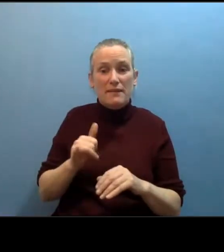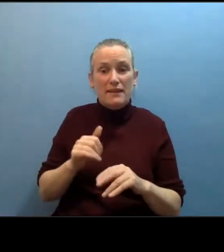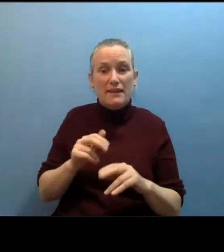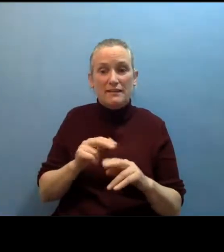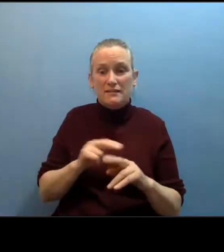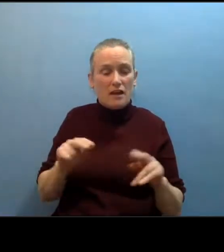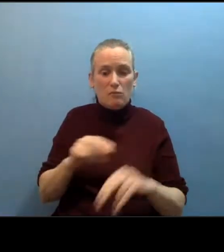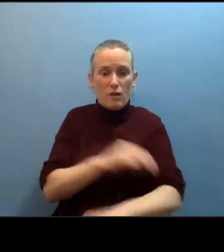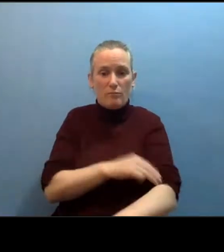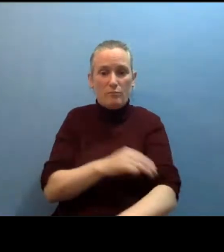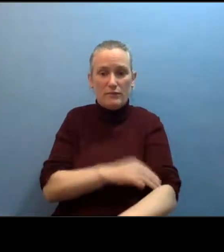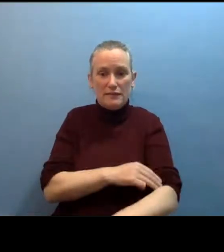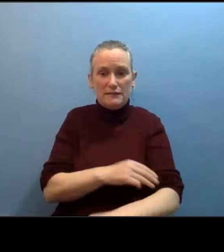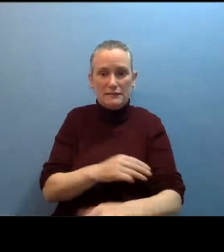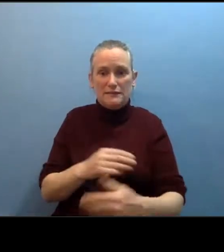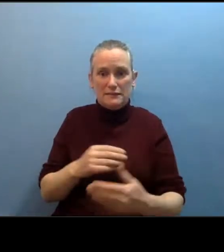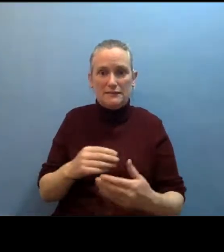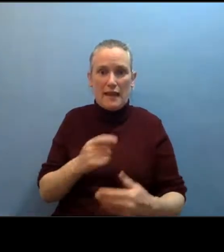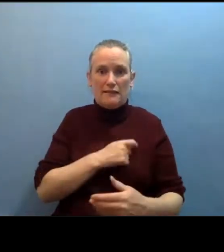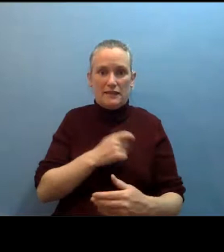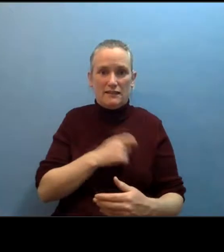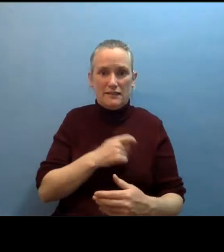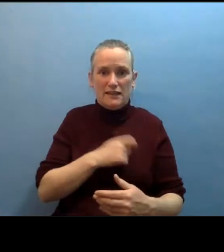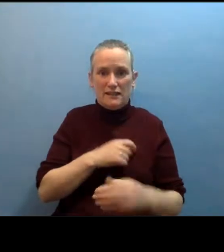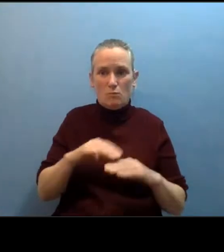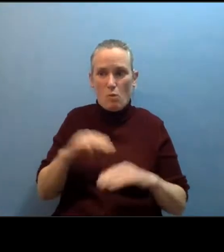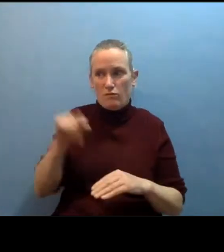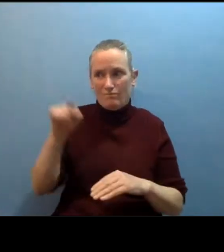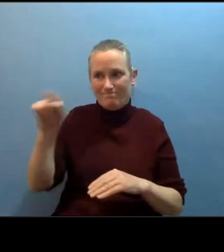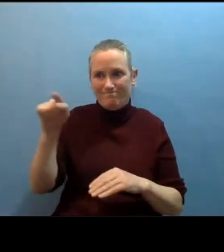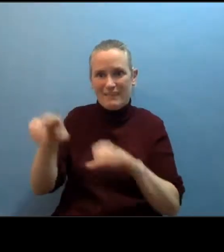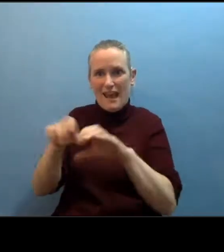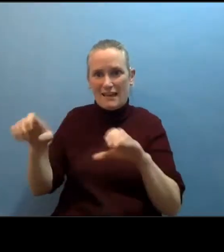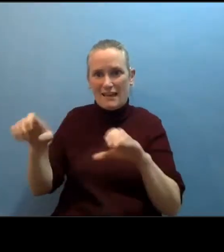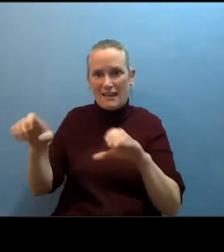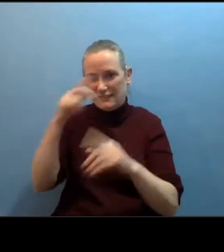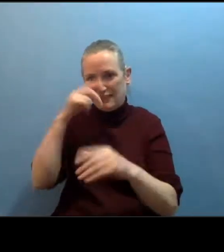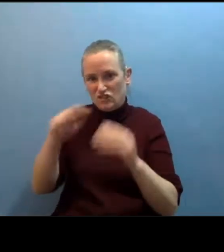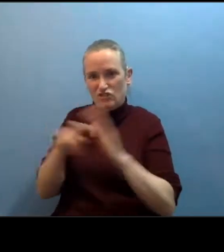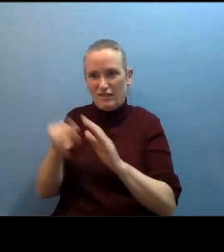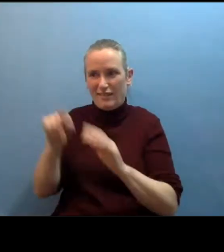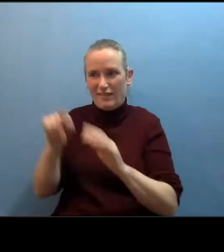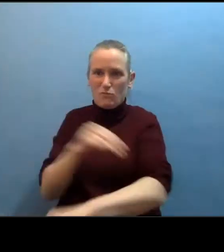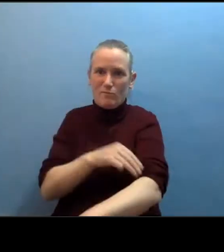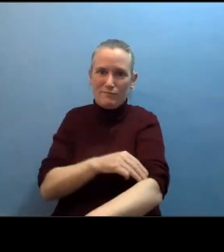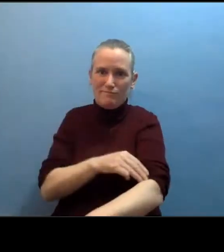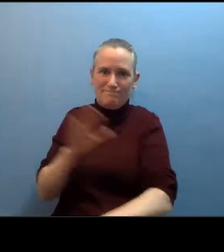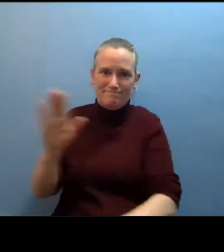It's maybe more dealing with the class, and the teachers is the issue, perhaps.